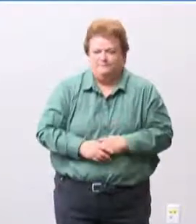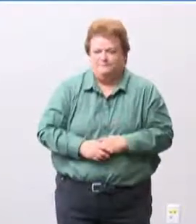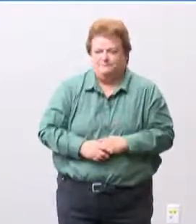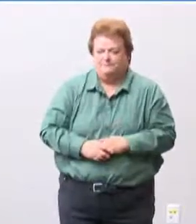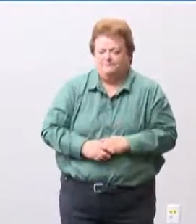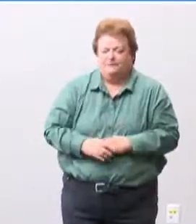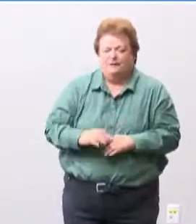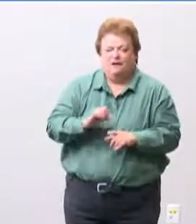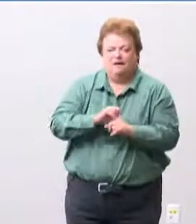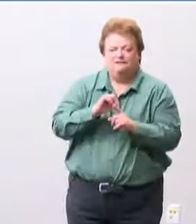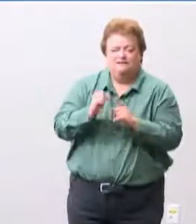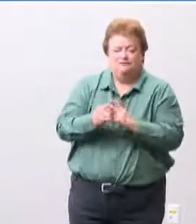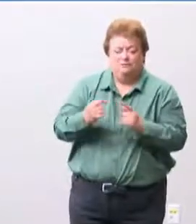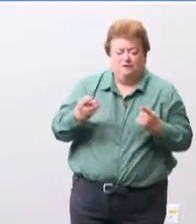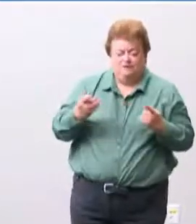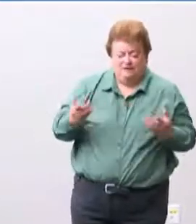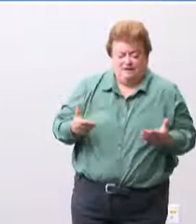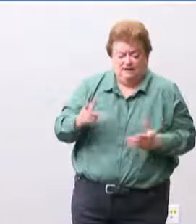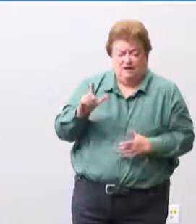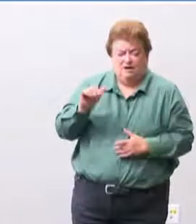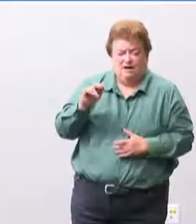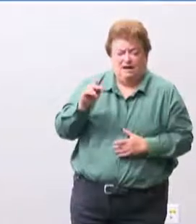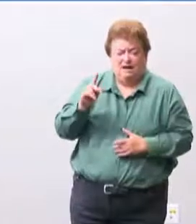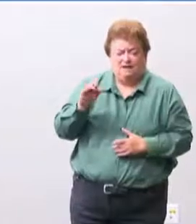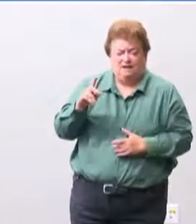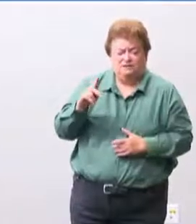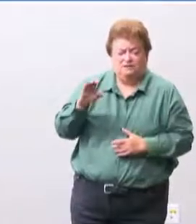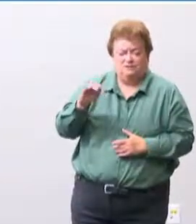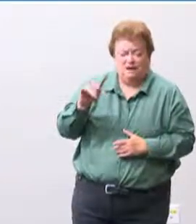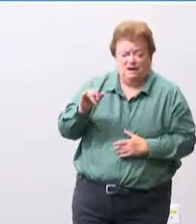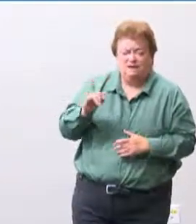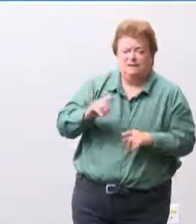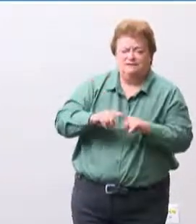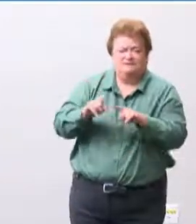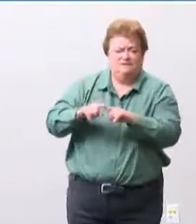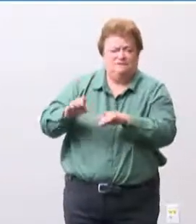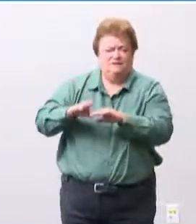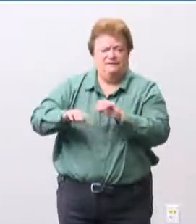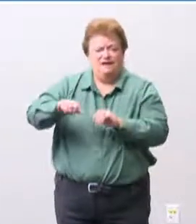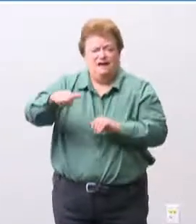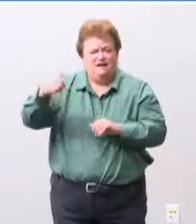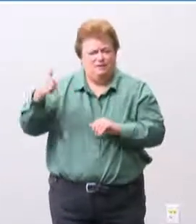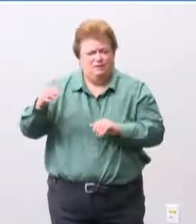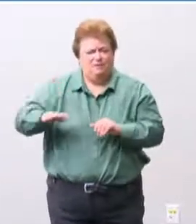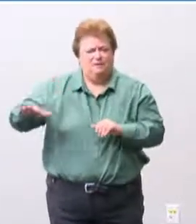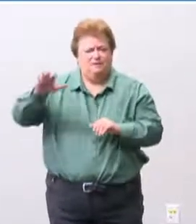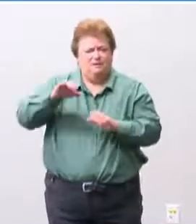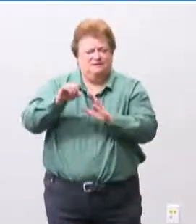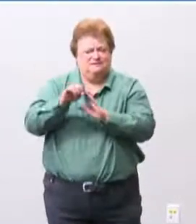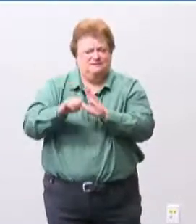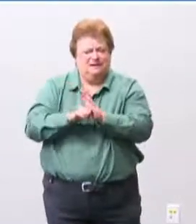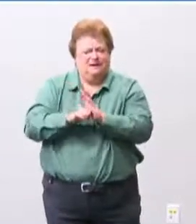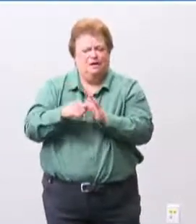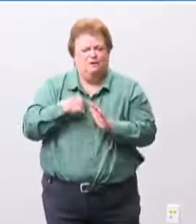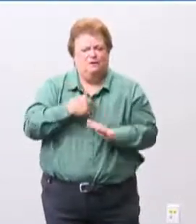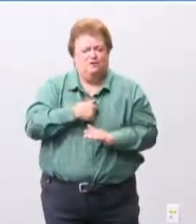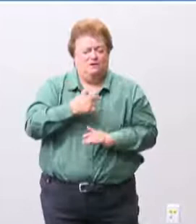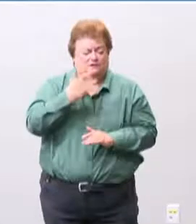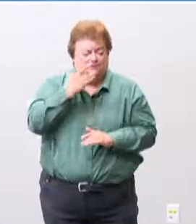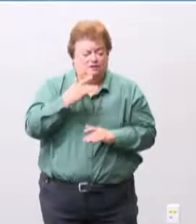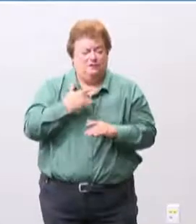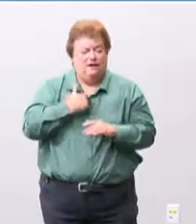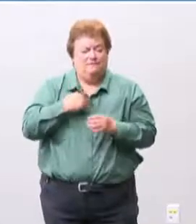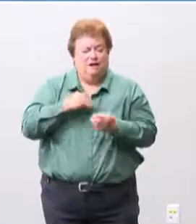Our situation in Lancaster County is different than in many other areas of the state, and we are fortunate to have our case numbers